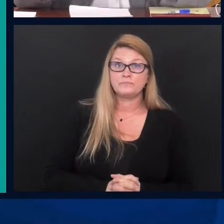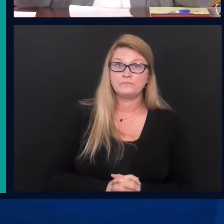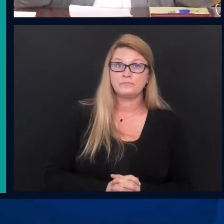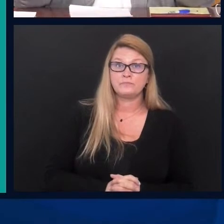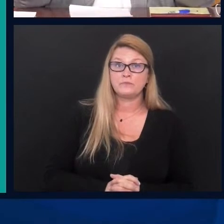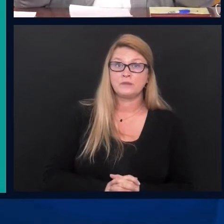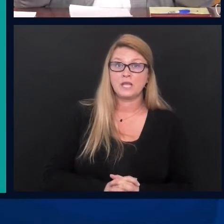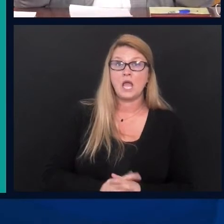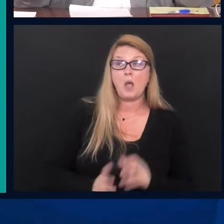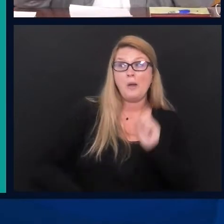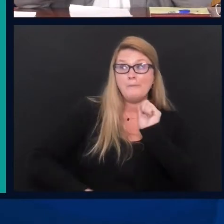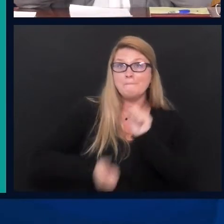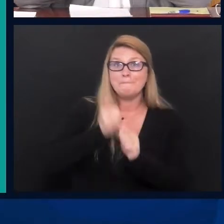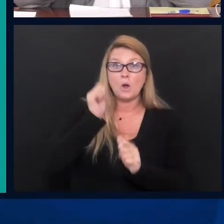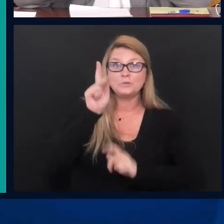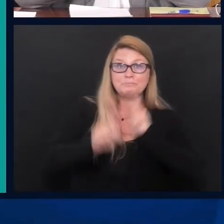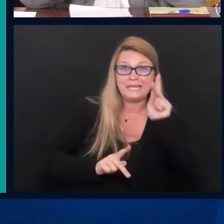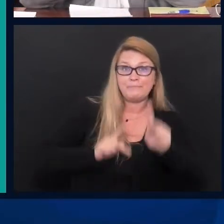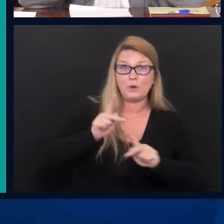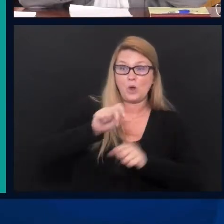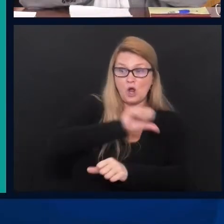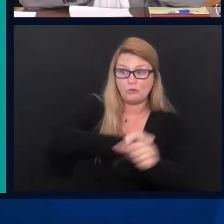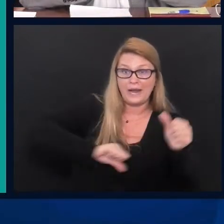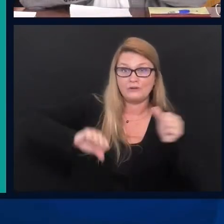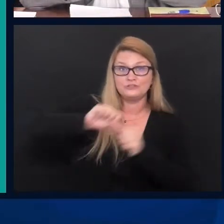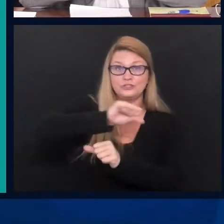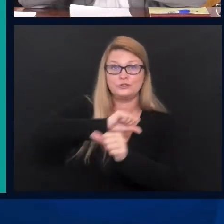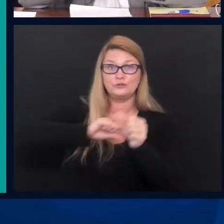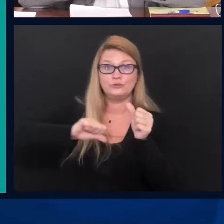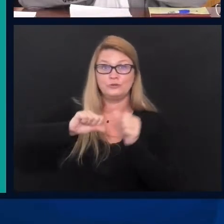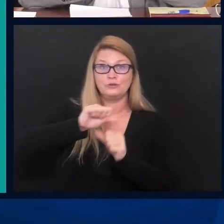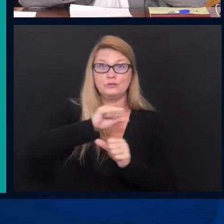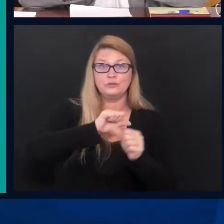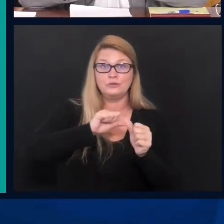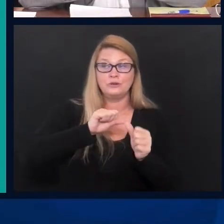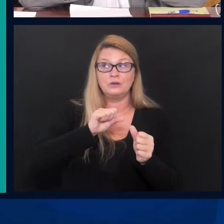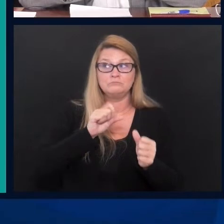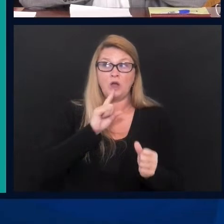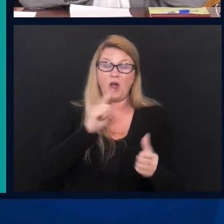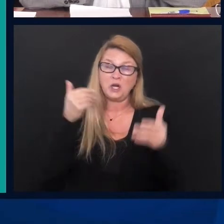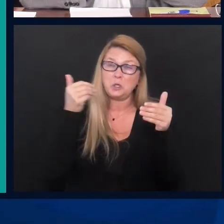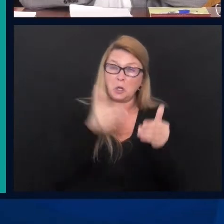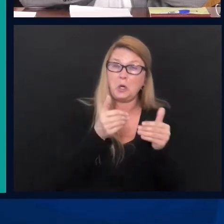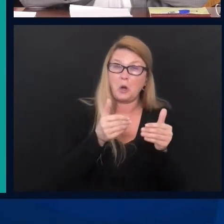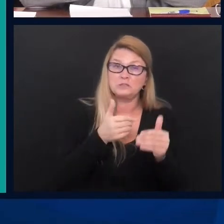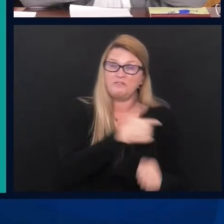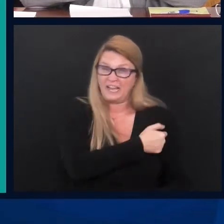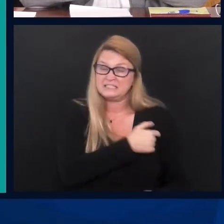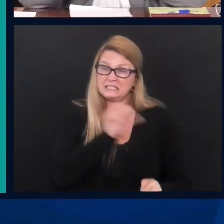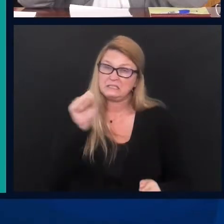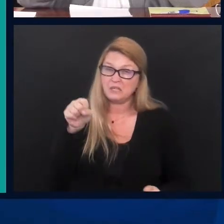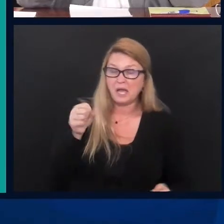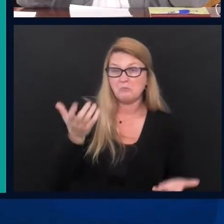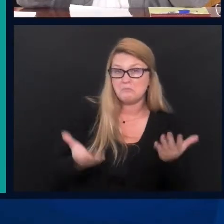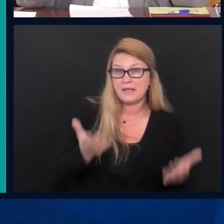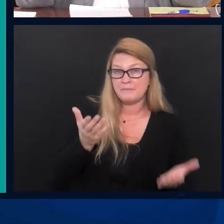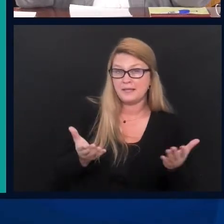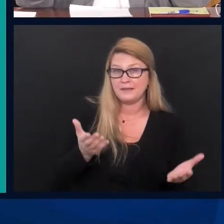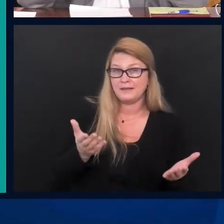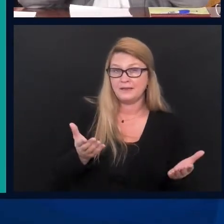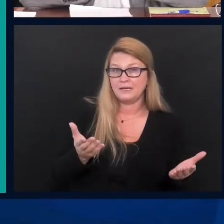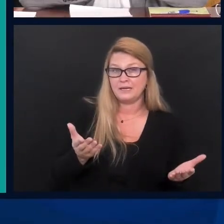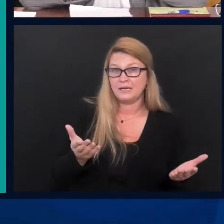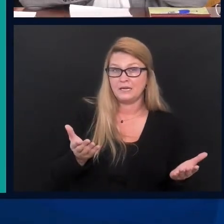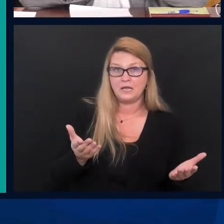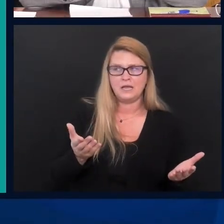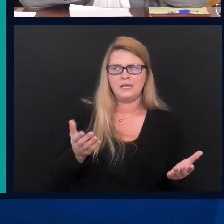The overwhelming majority of people around you, we're nowhere close to that. But if we were, even if we were, so therefore I'm not